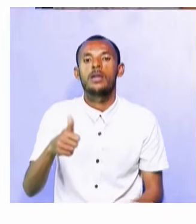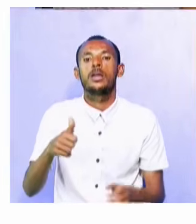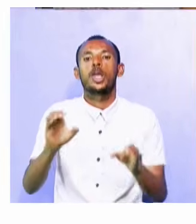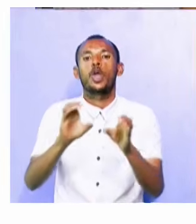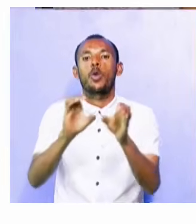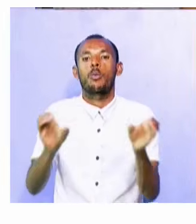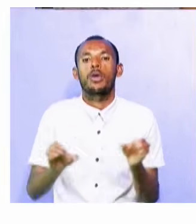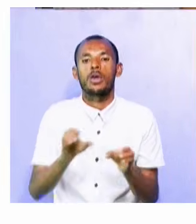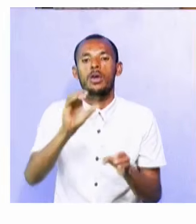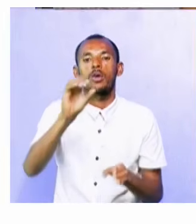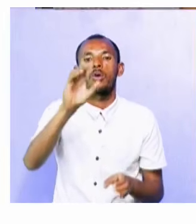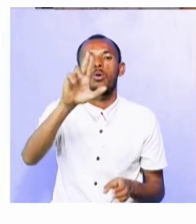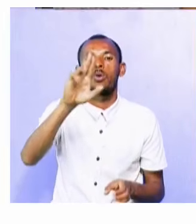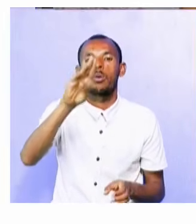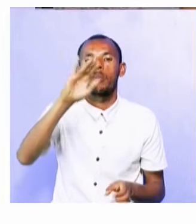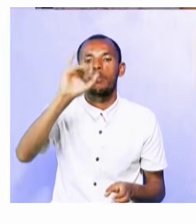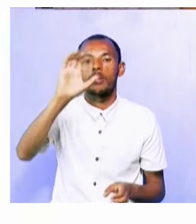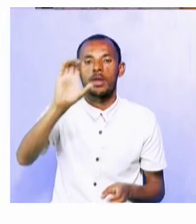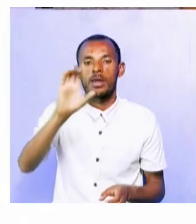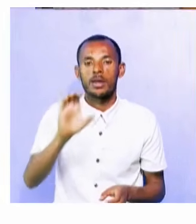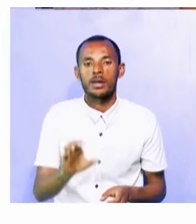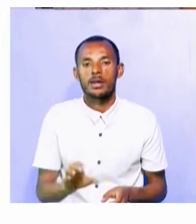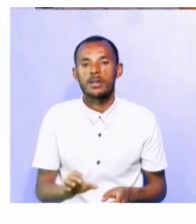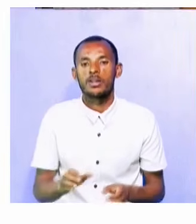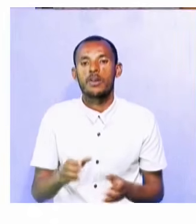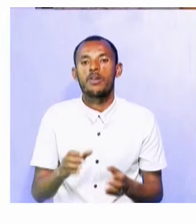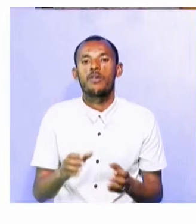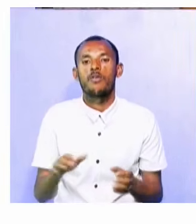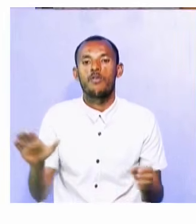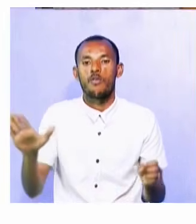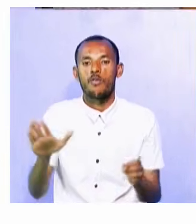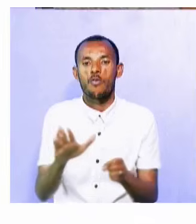cubic fuel tanker